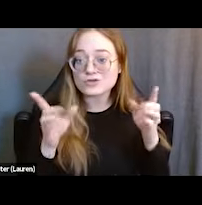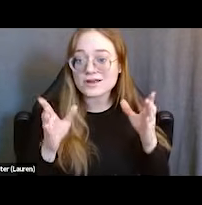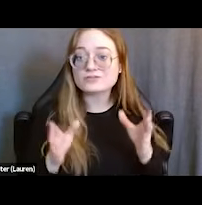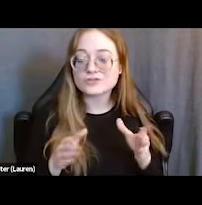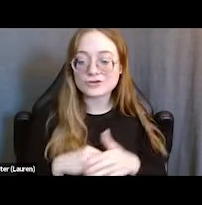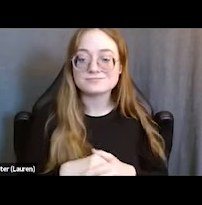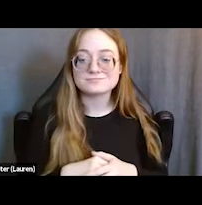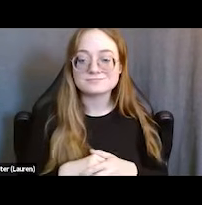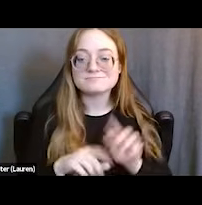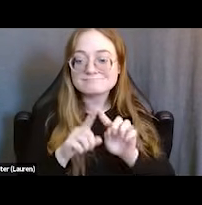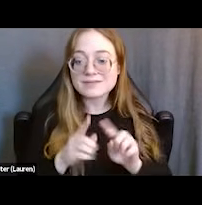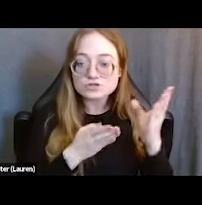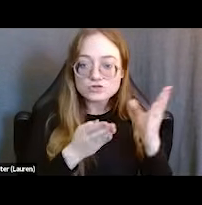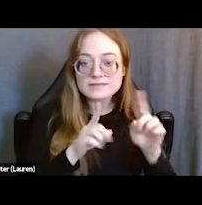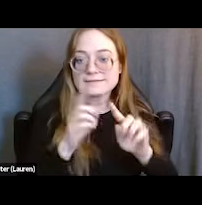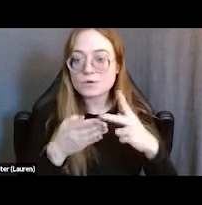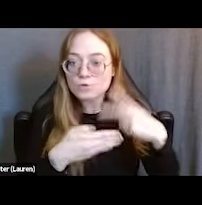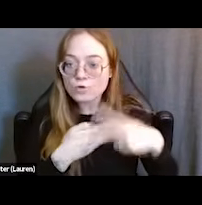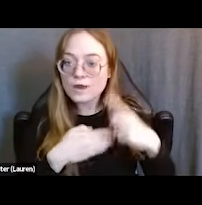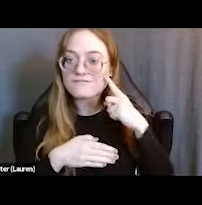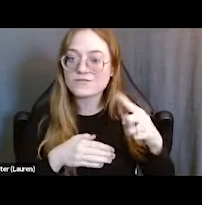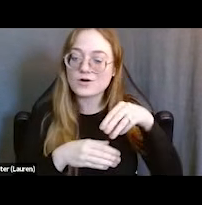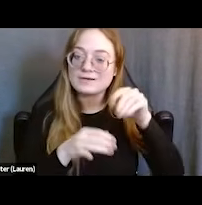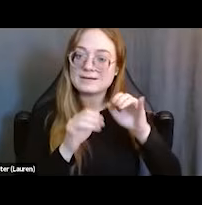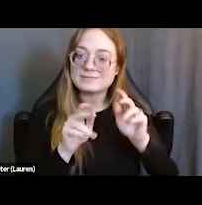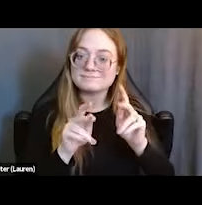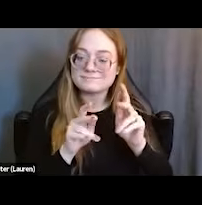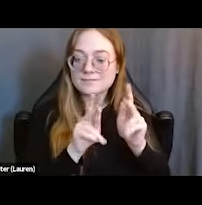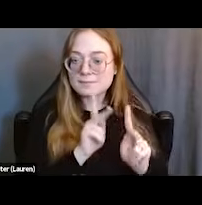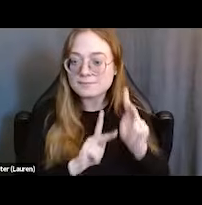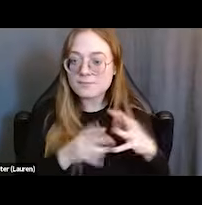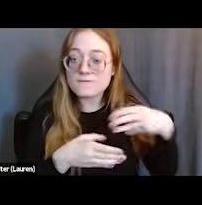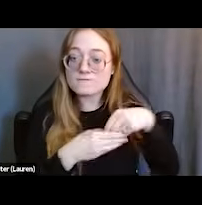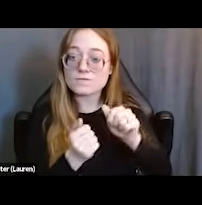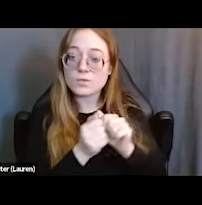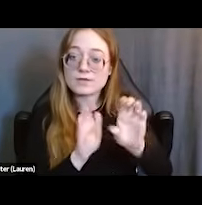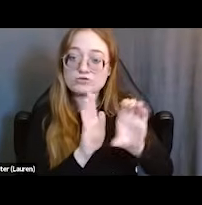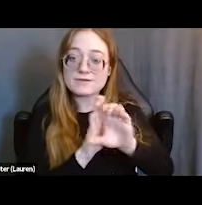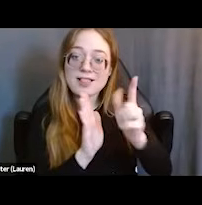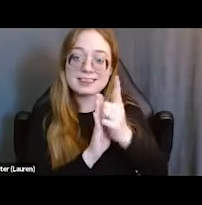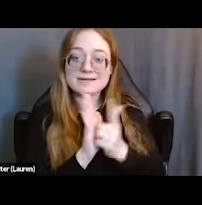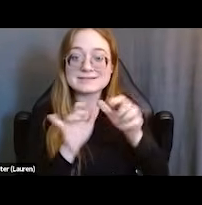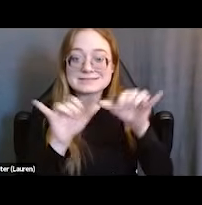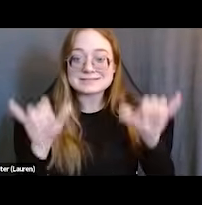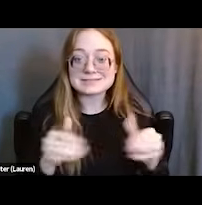reentry programs for individuals involved in the criminal legal system. Next slide, please.